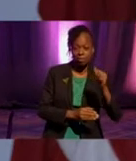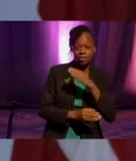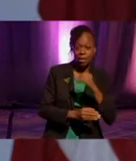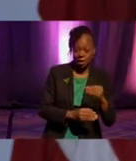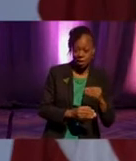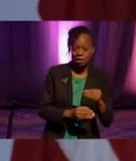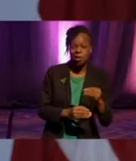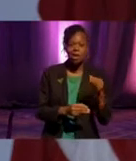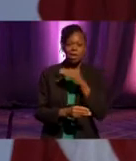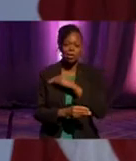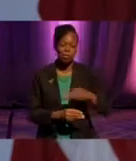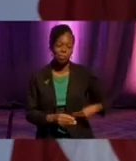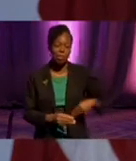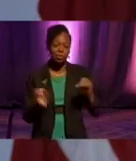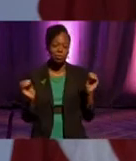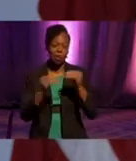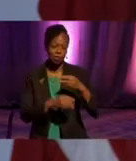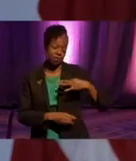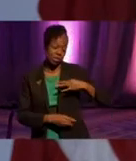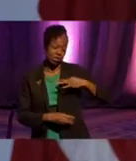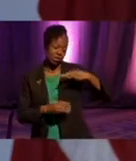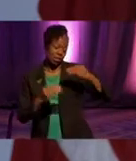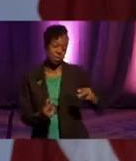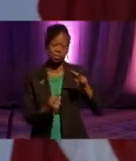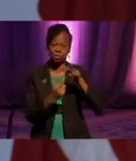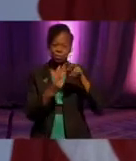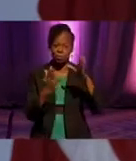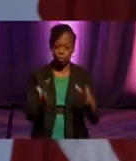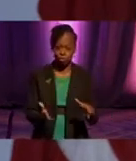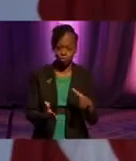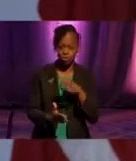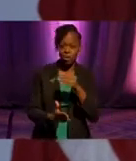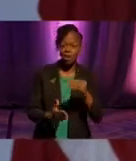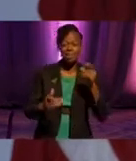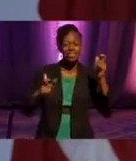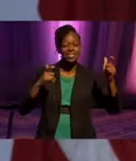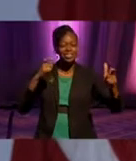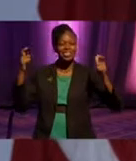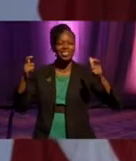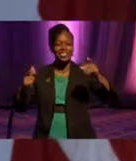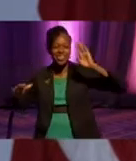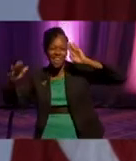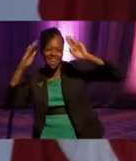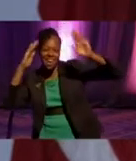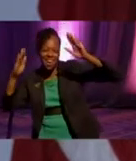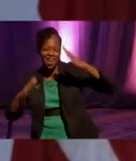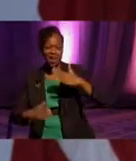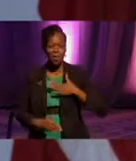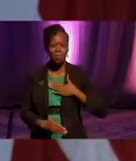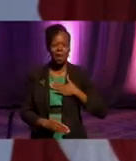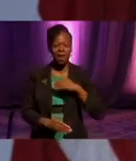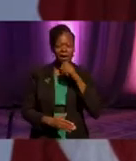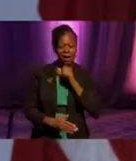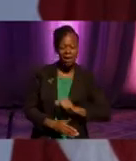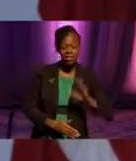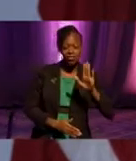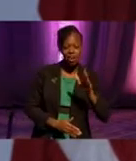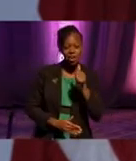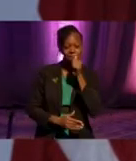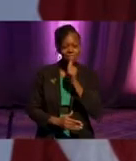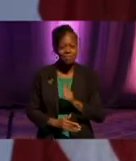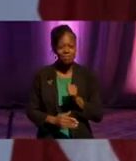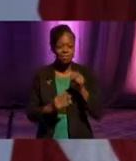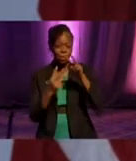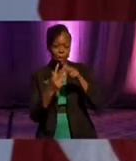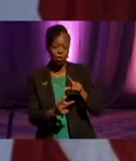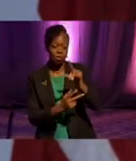on Volunteerism and Partnerships, and also a huge shout out to my Thrive by 5 colleague, Tiffany Wilson, and her